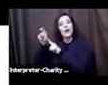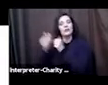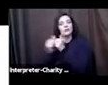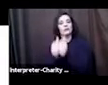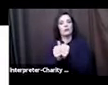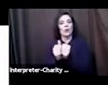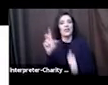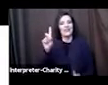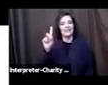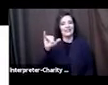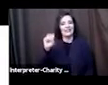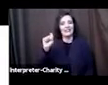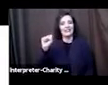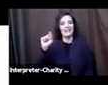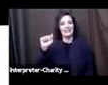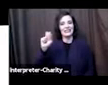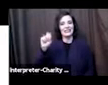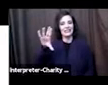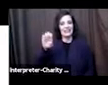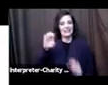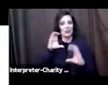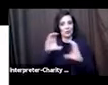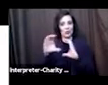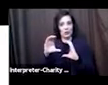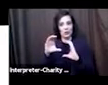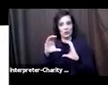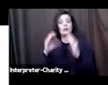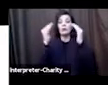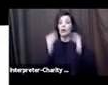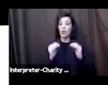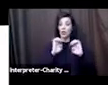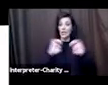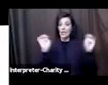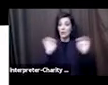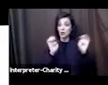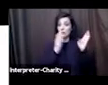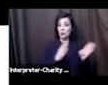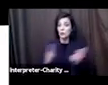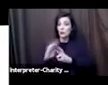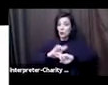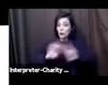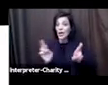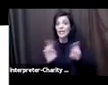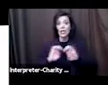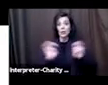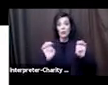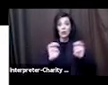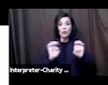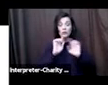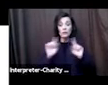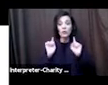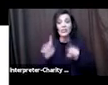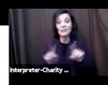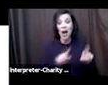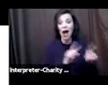communication. We do a lot in the area of emergency preparedness and emergency response. We've been very